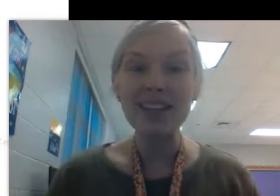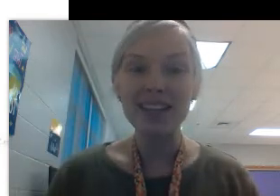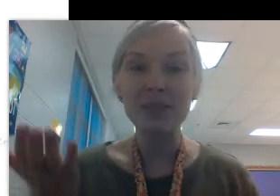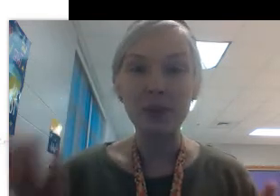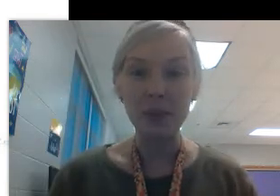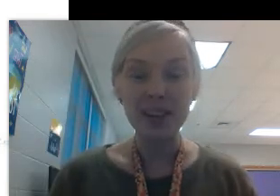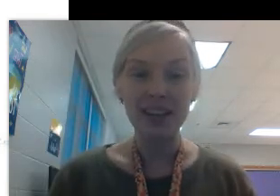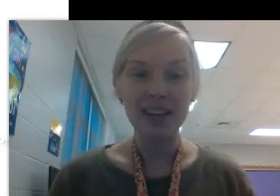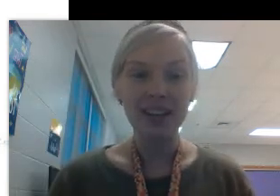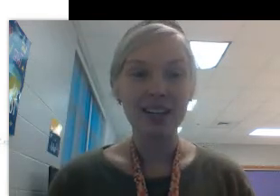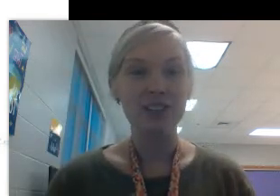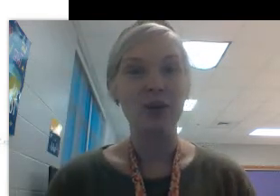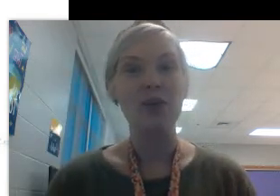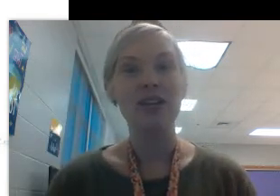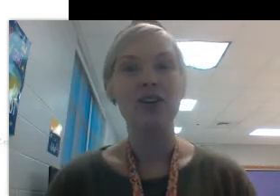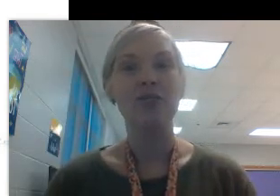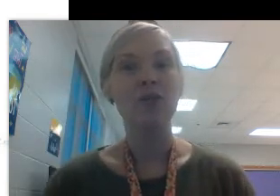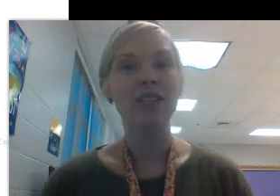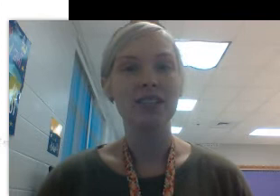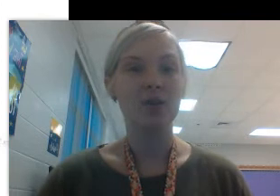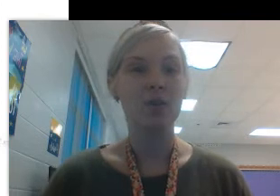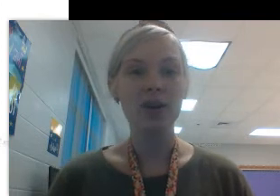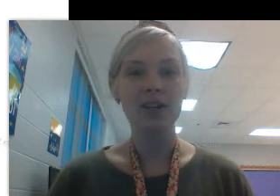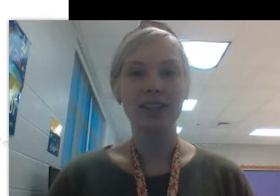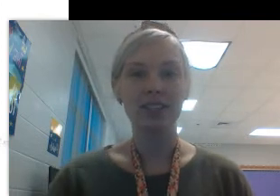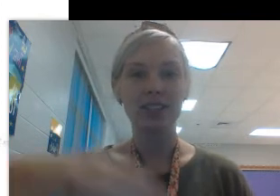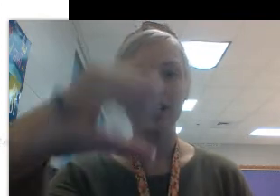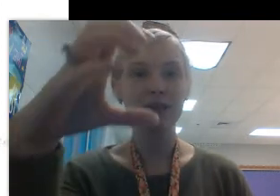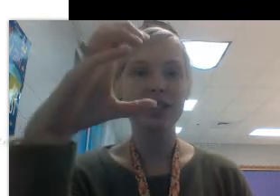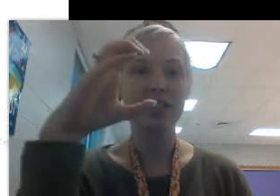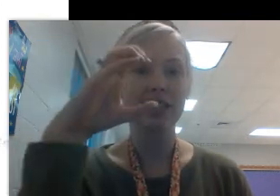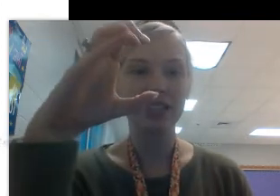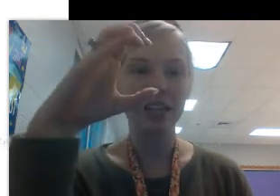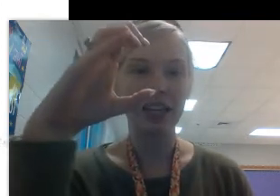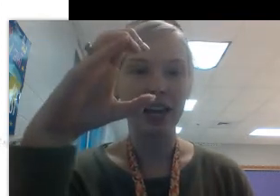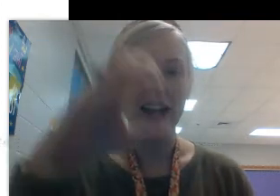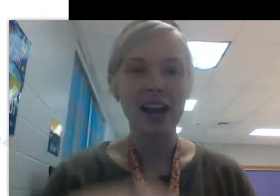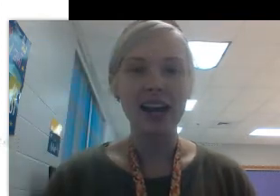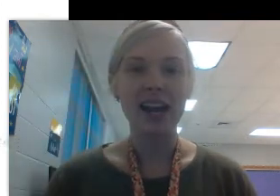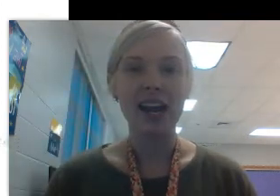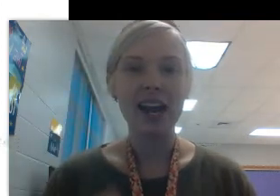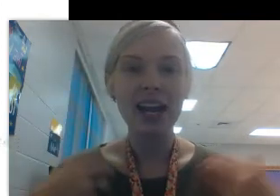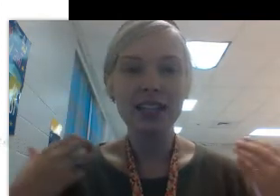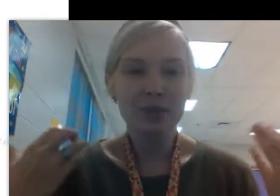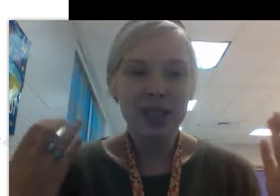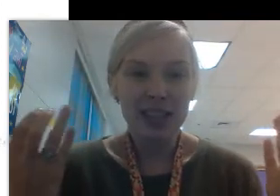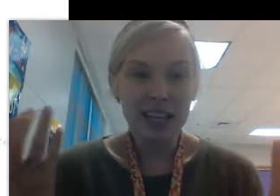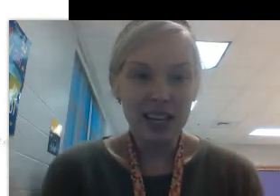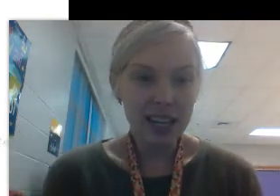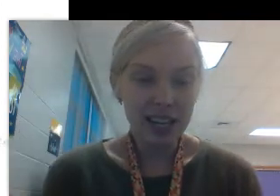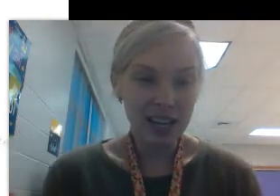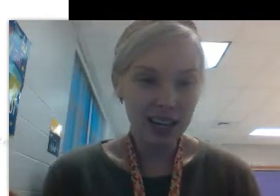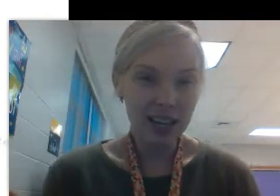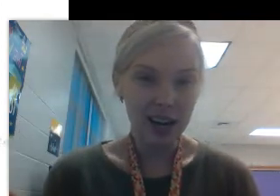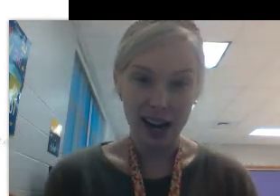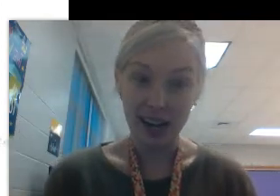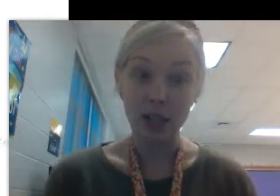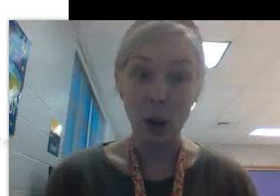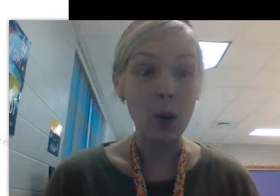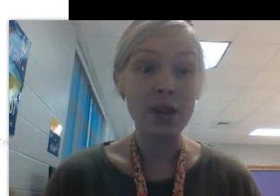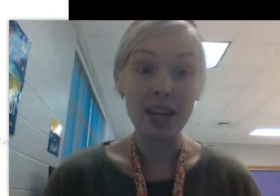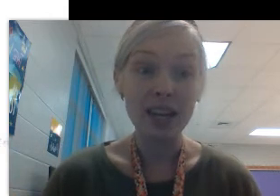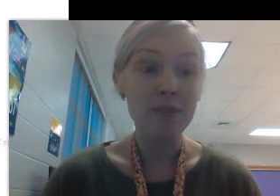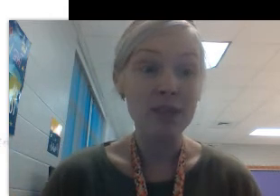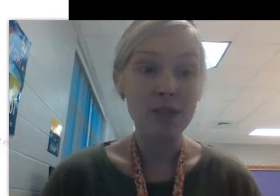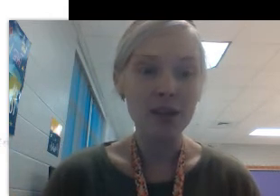the week this week. So we know if we see a word that starts with the C and ends with the E and has